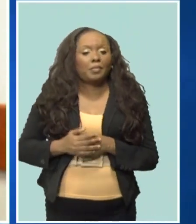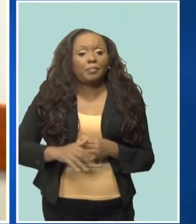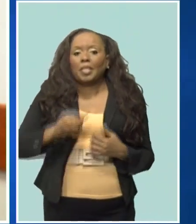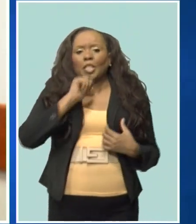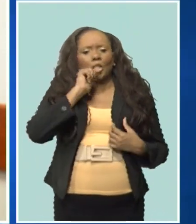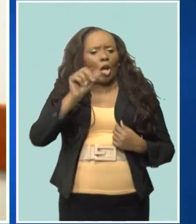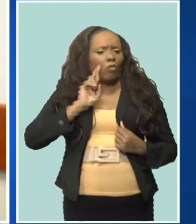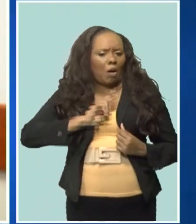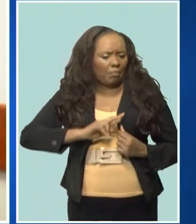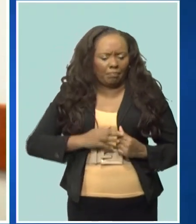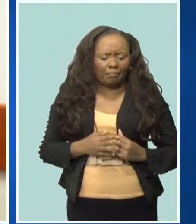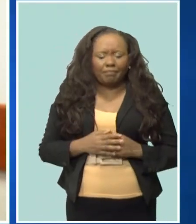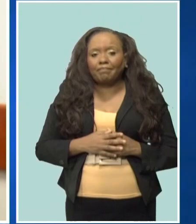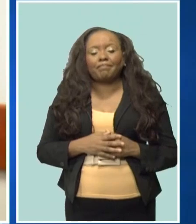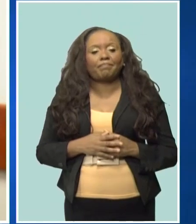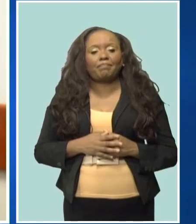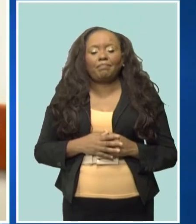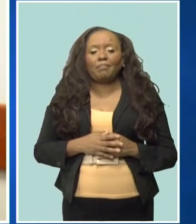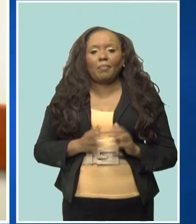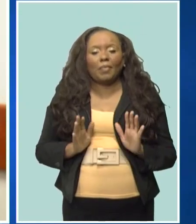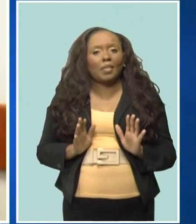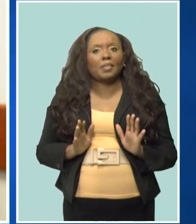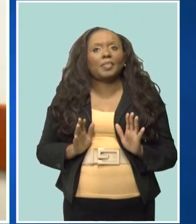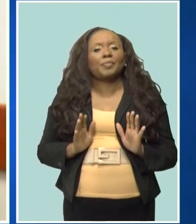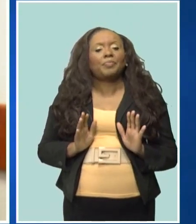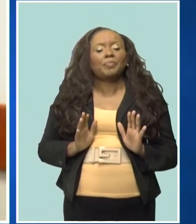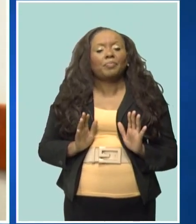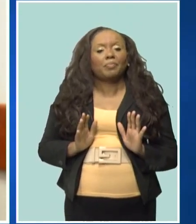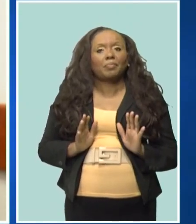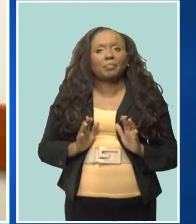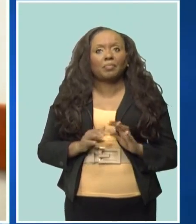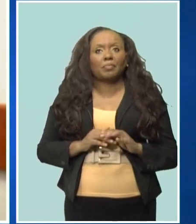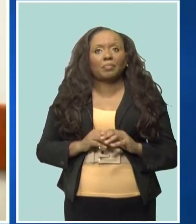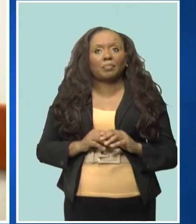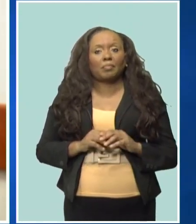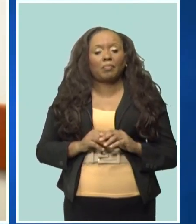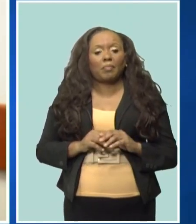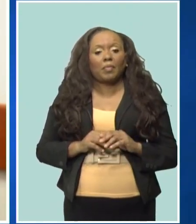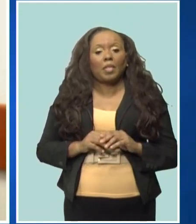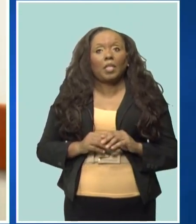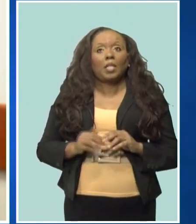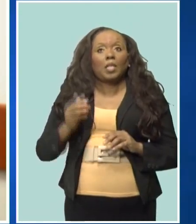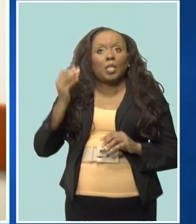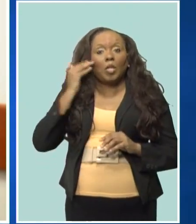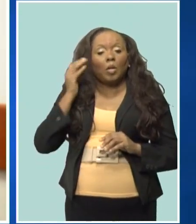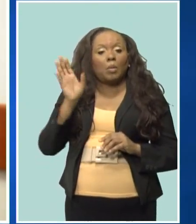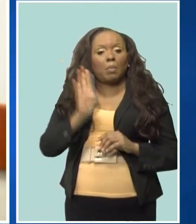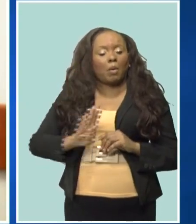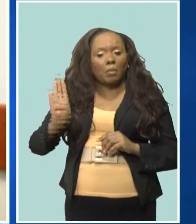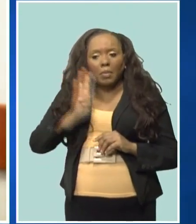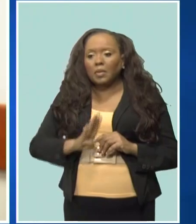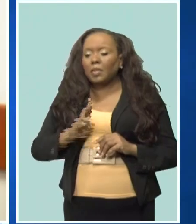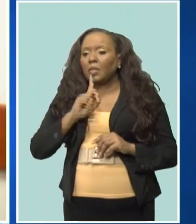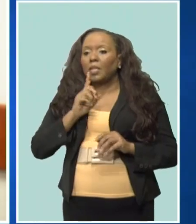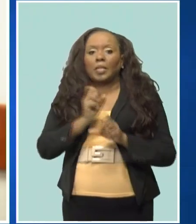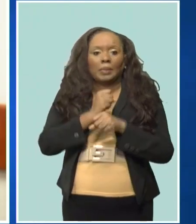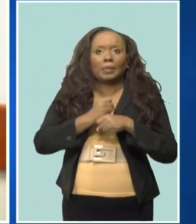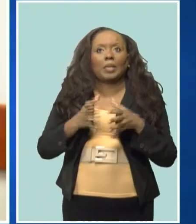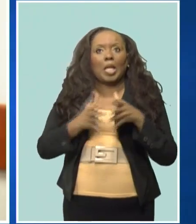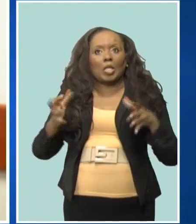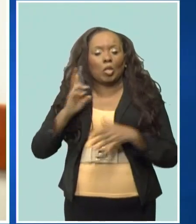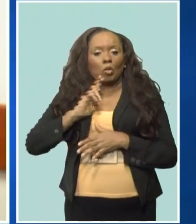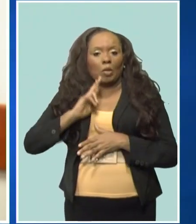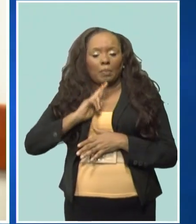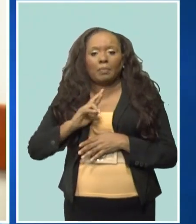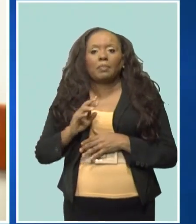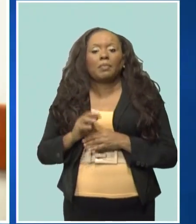a mechanism for geographic indicator. Barbados is rum, so you're not talking about rum, because in the same way